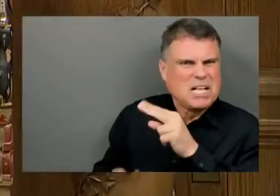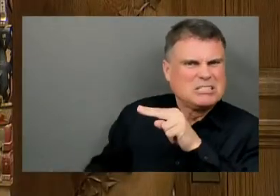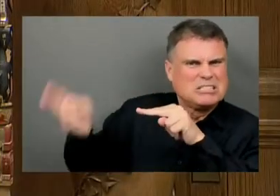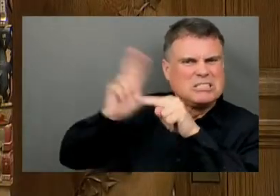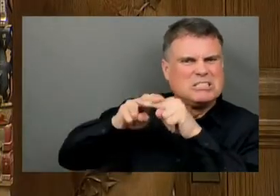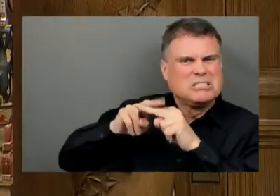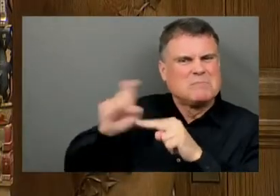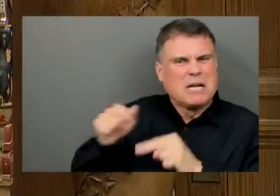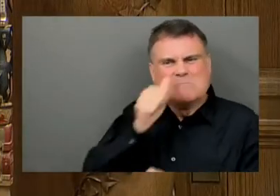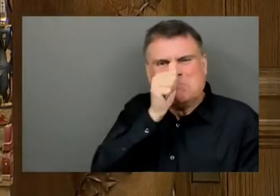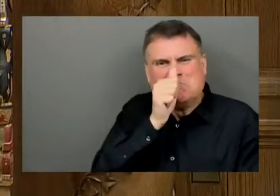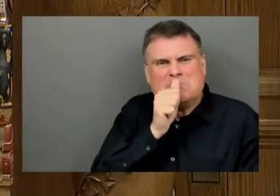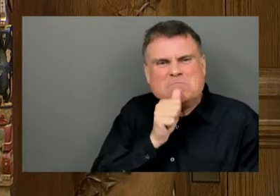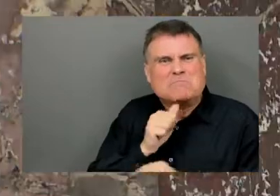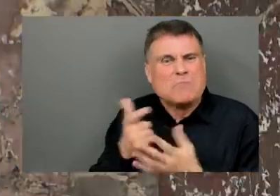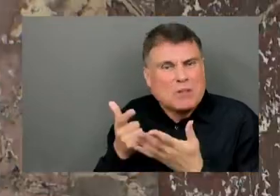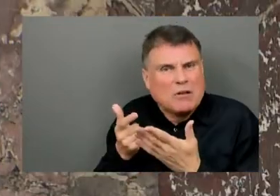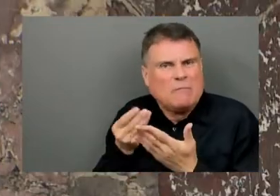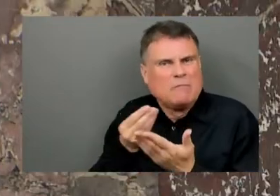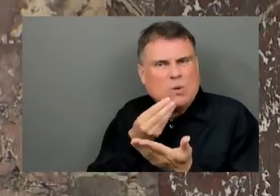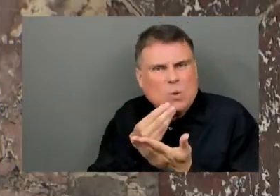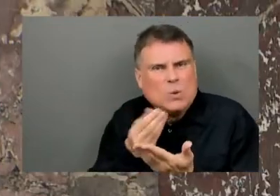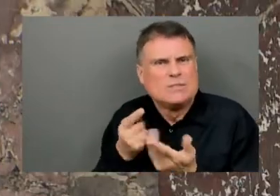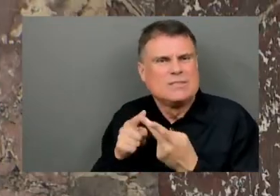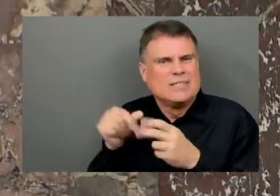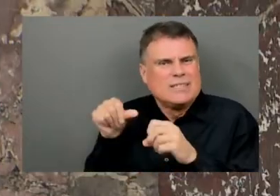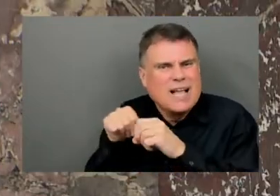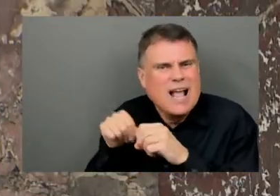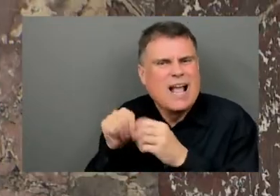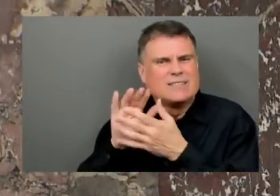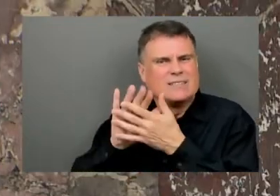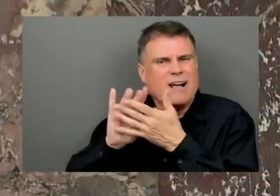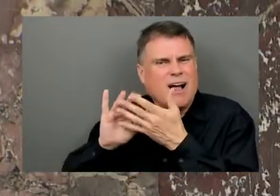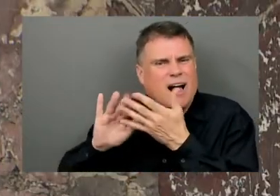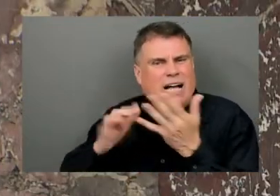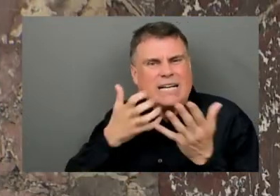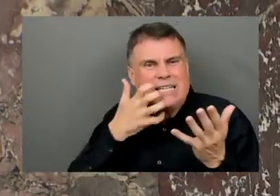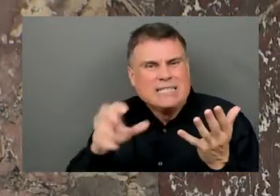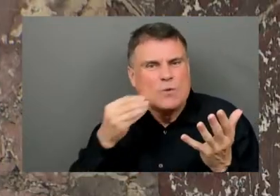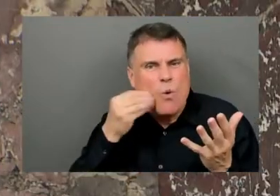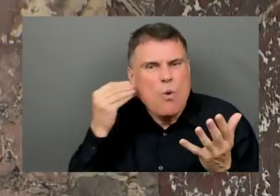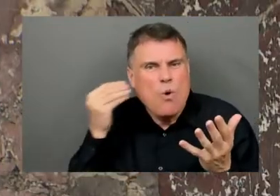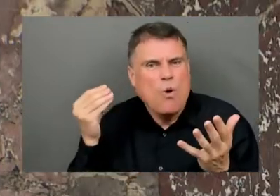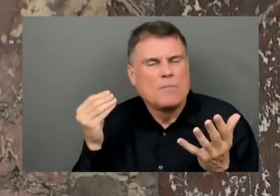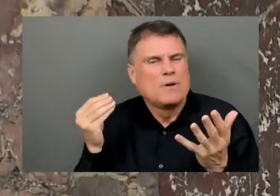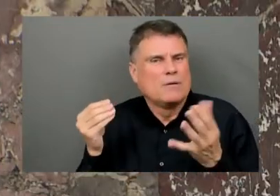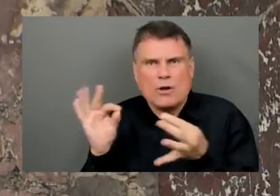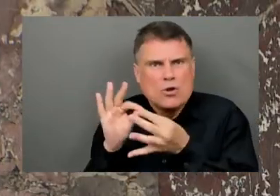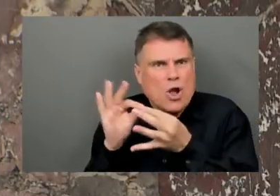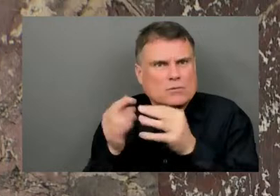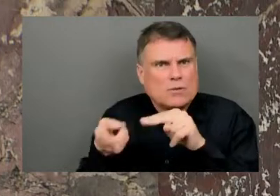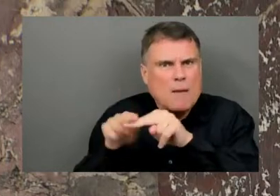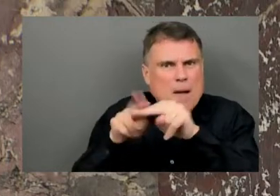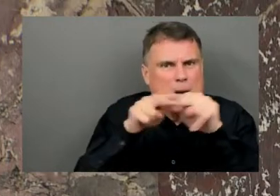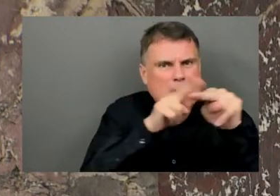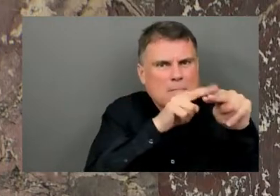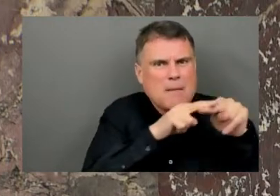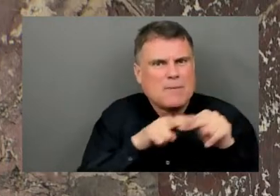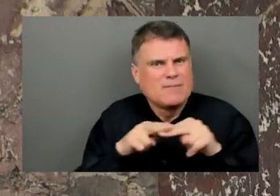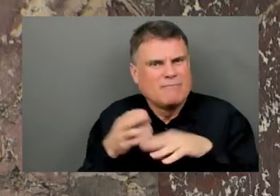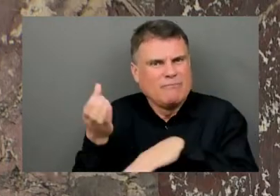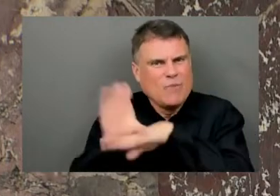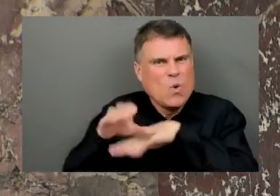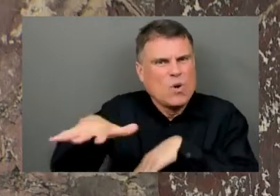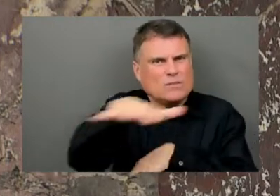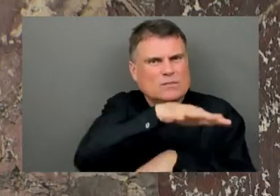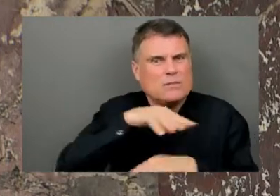Premier. Well, thank you, Honourable Speaker. Our government definitely recognizes that British Columbians are struggling right now. That's why our focus from day